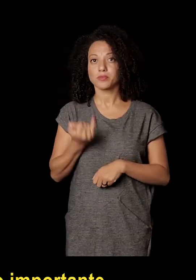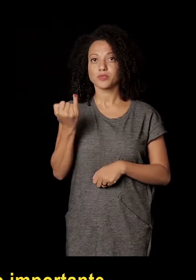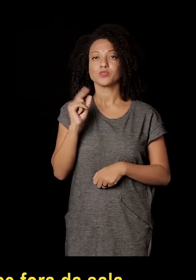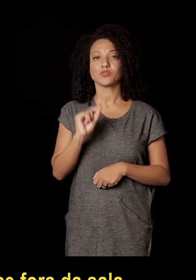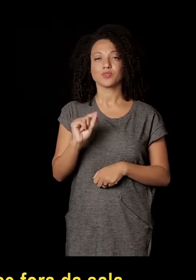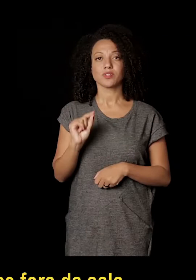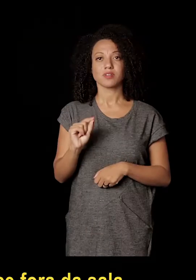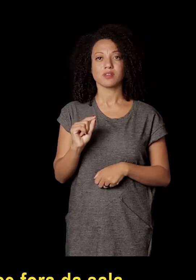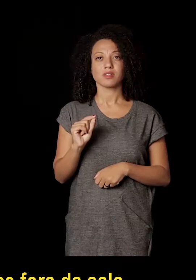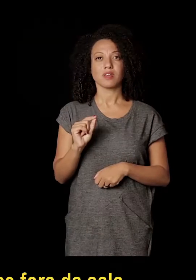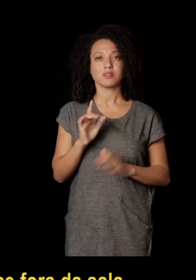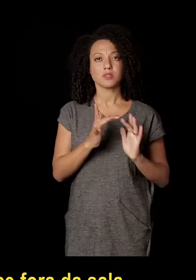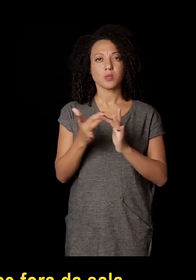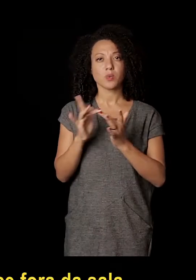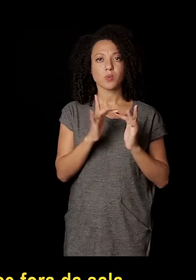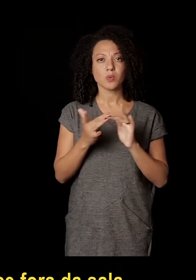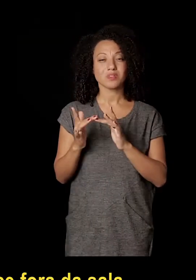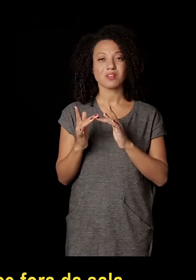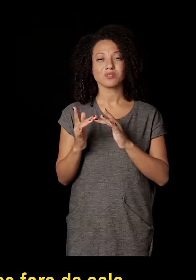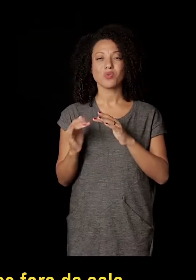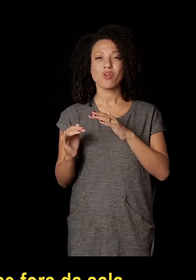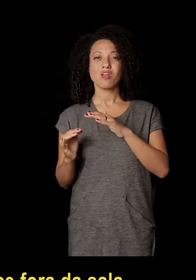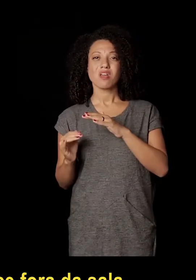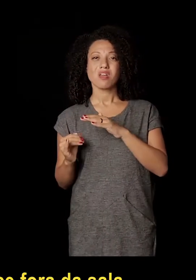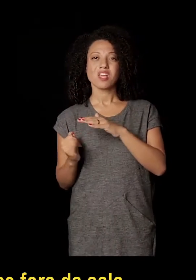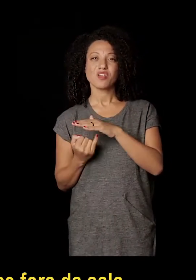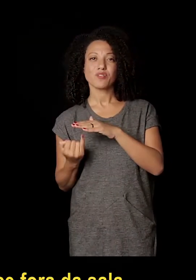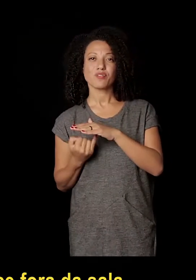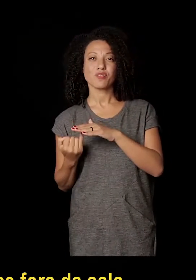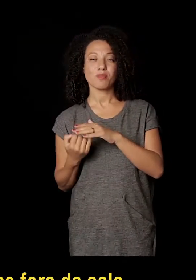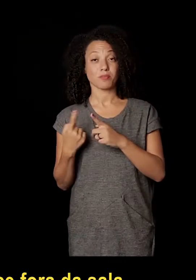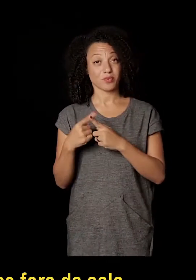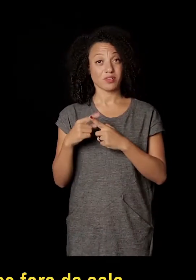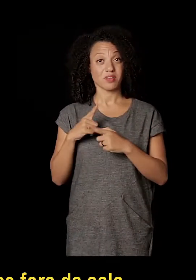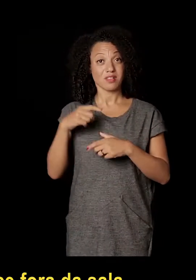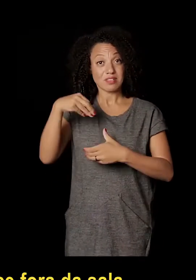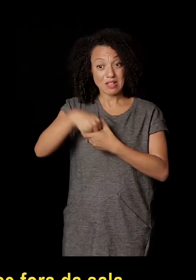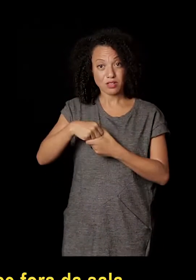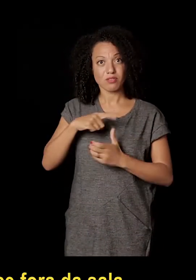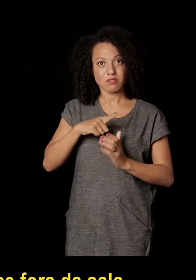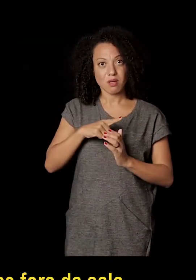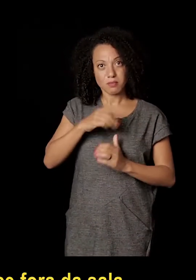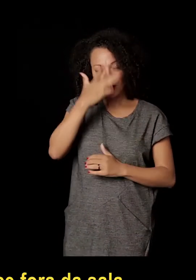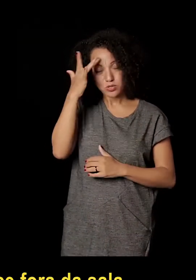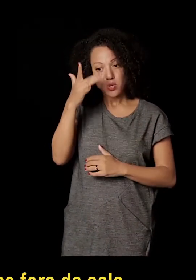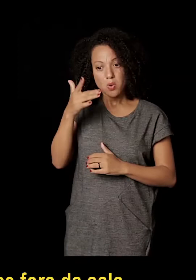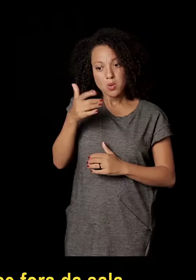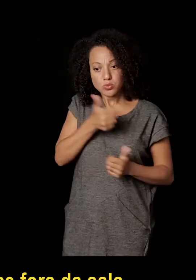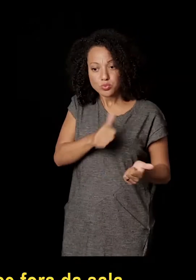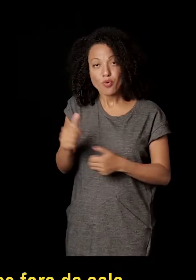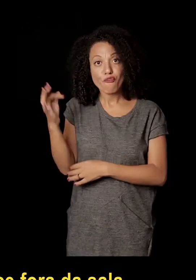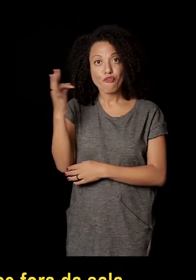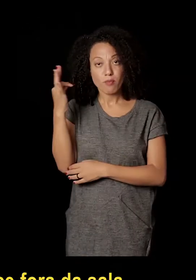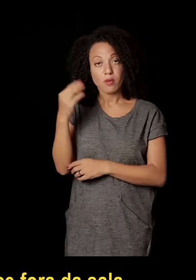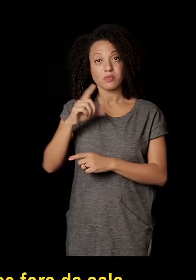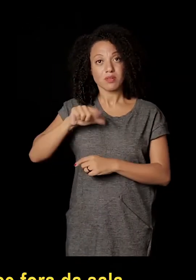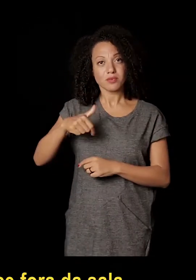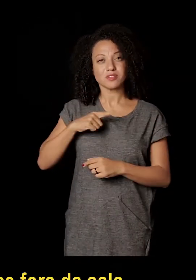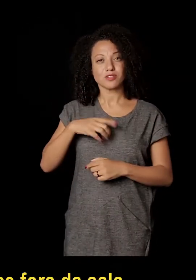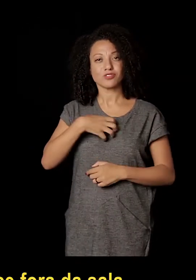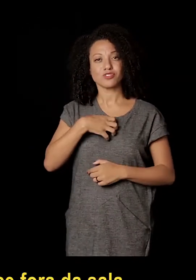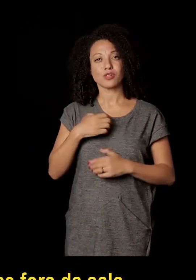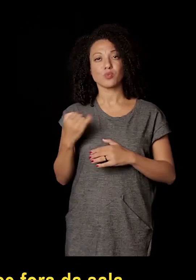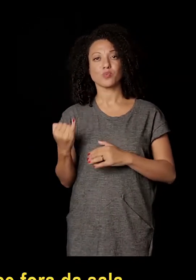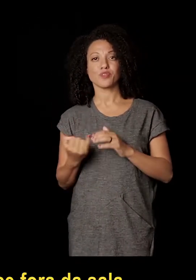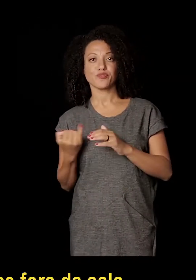review is this informal networking that goes on outside the room where there are the